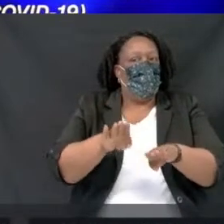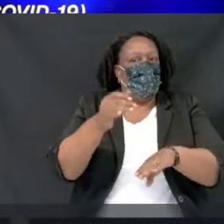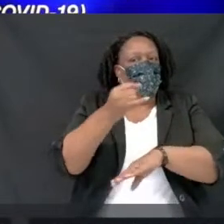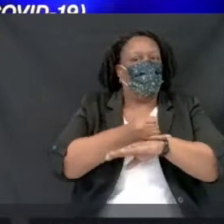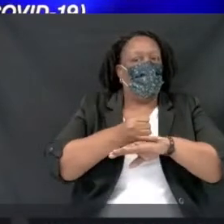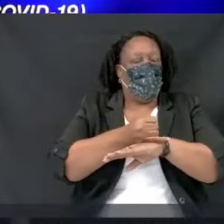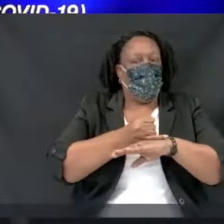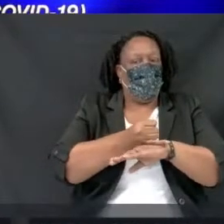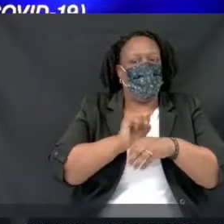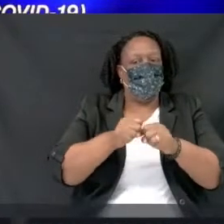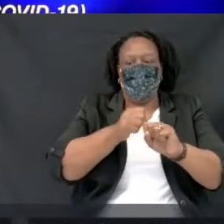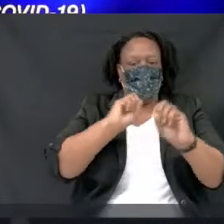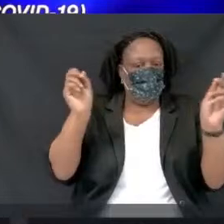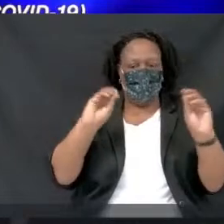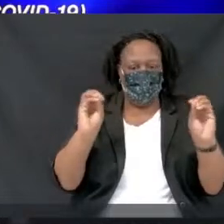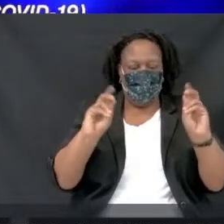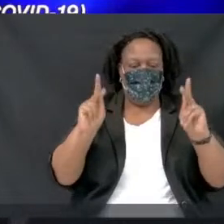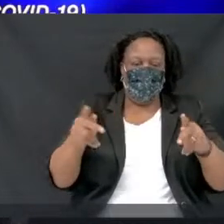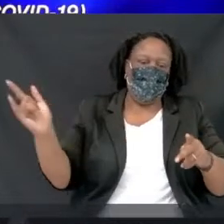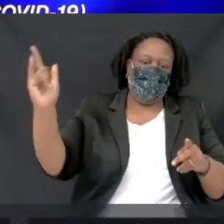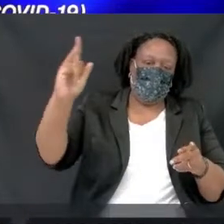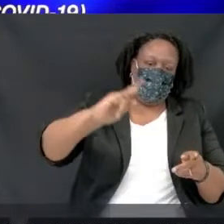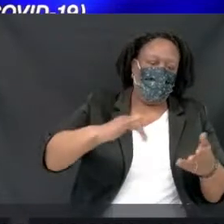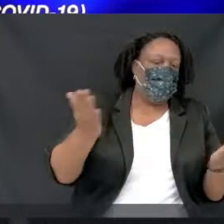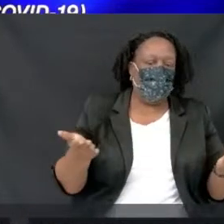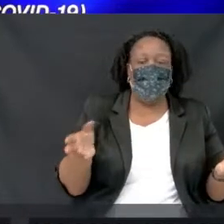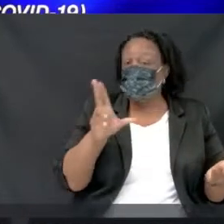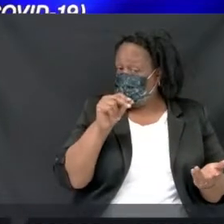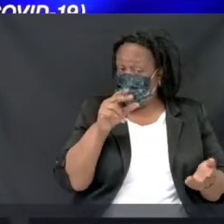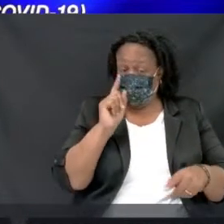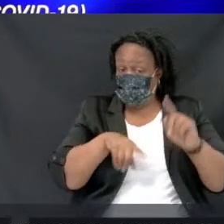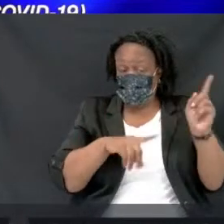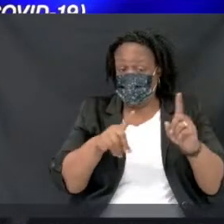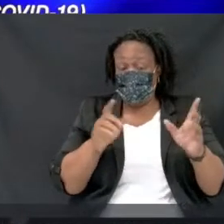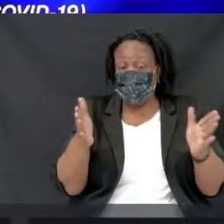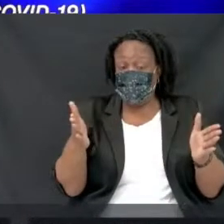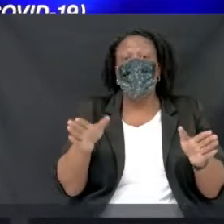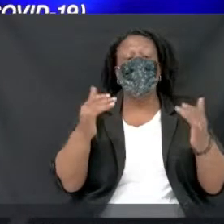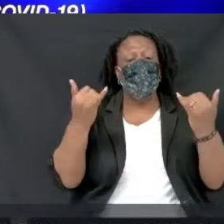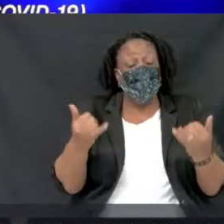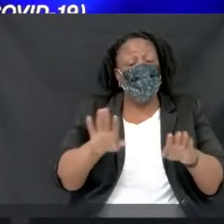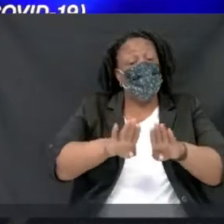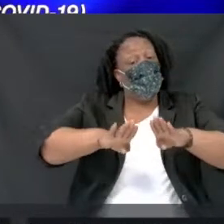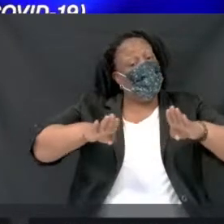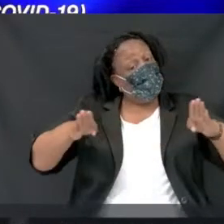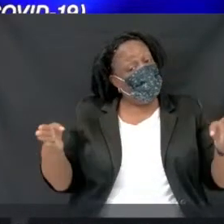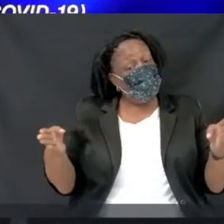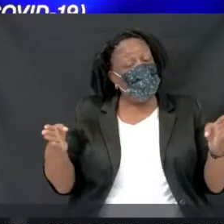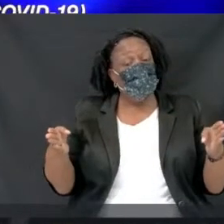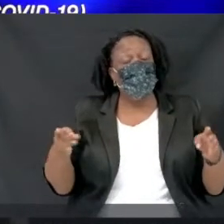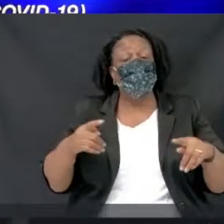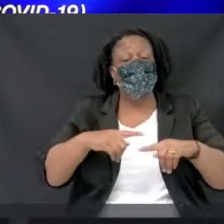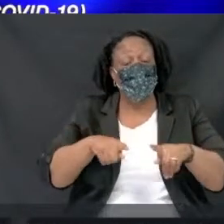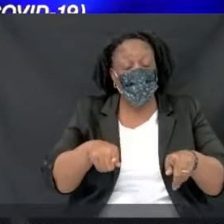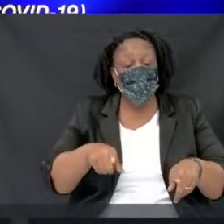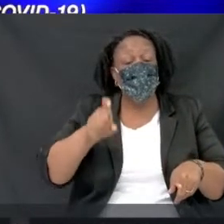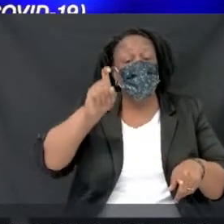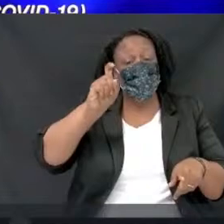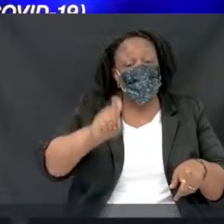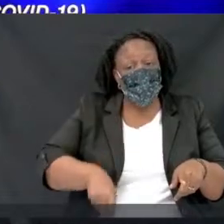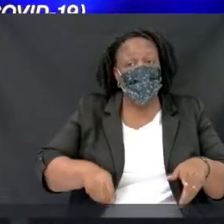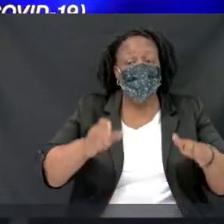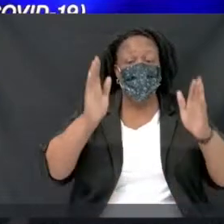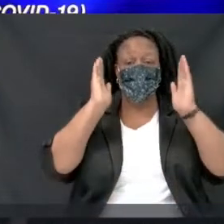and learn to live safely with COVID-19. And once we are open, despite our best screening efforts, the virus